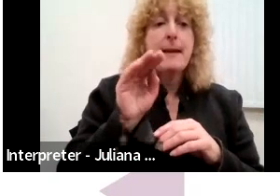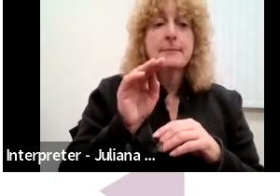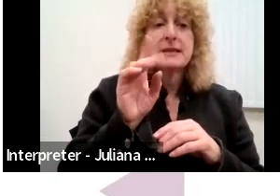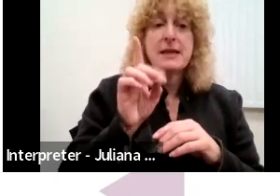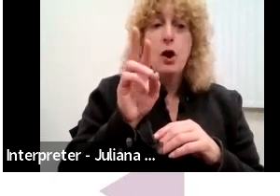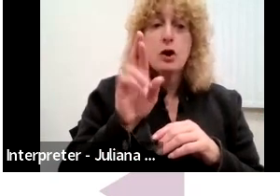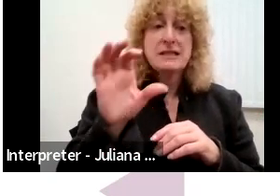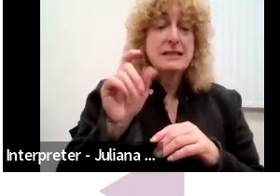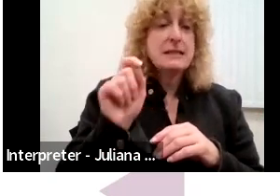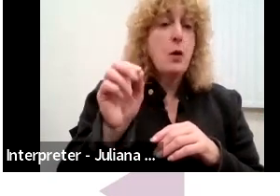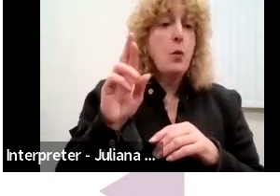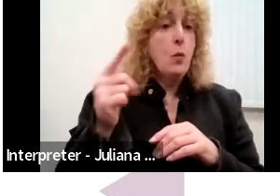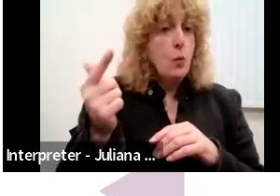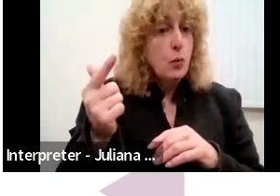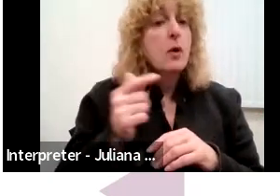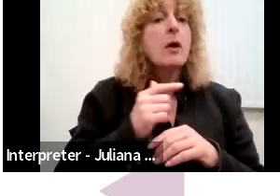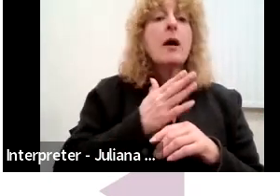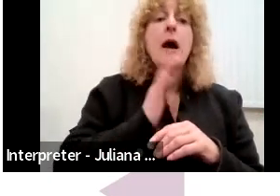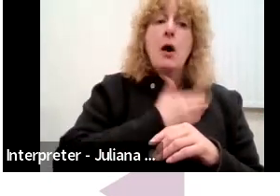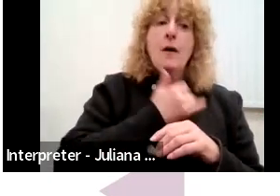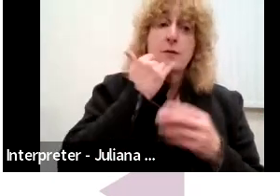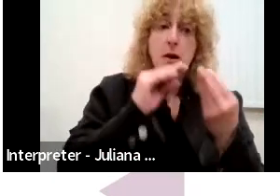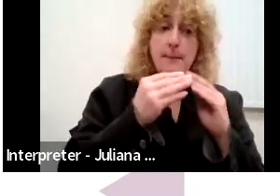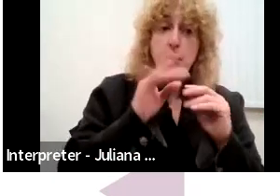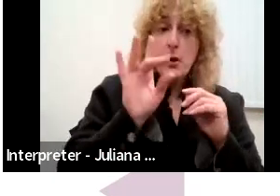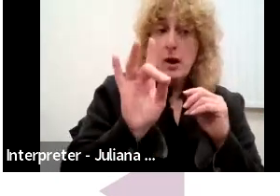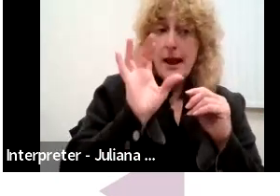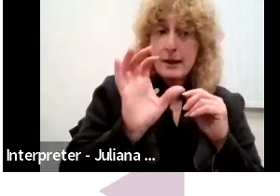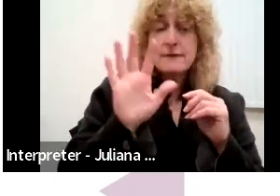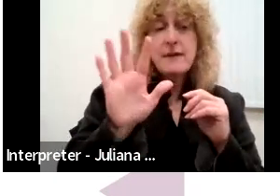mymdrc.org. Our phone number is